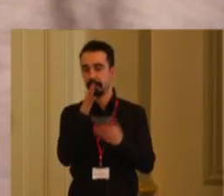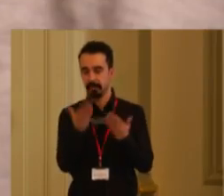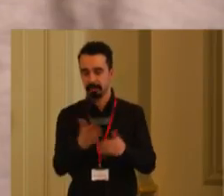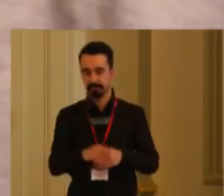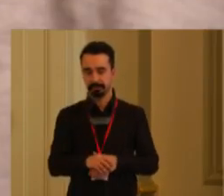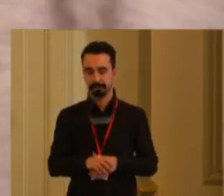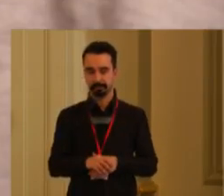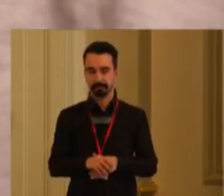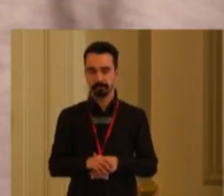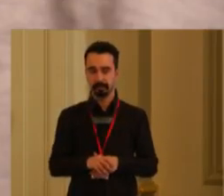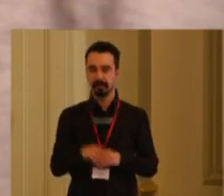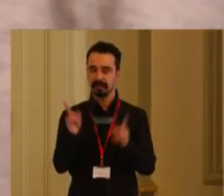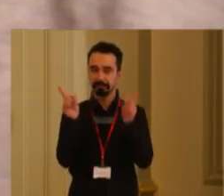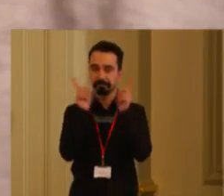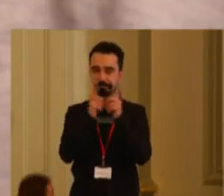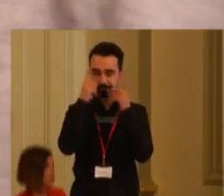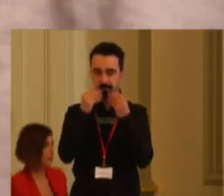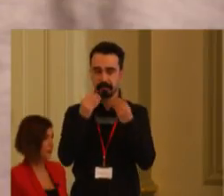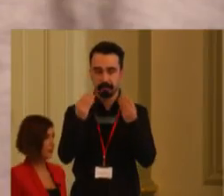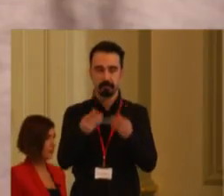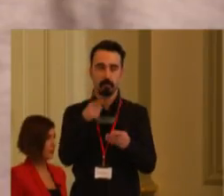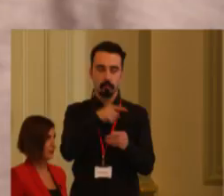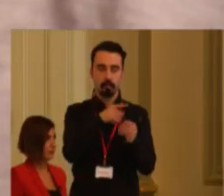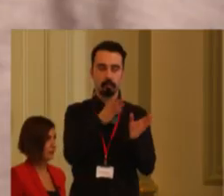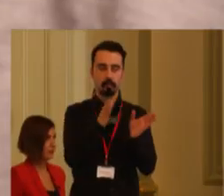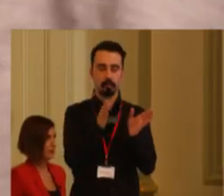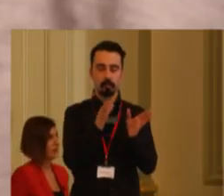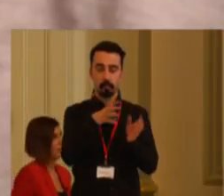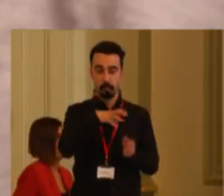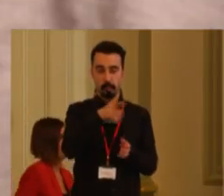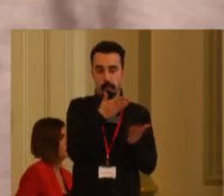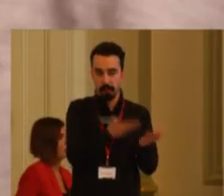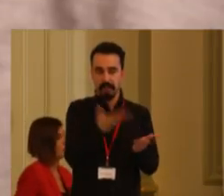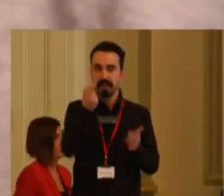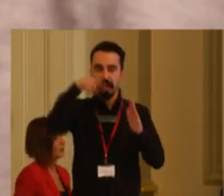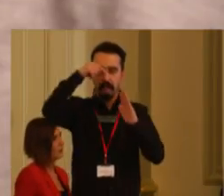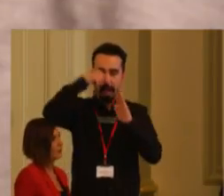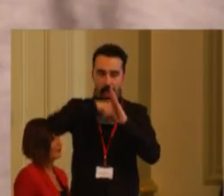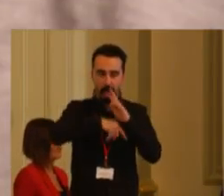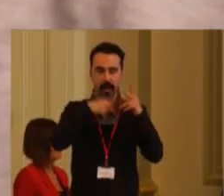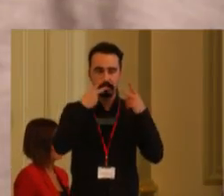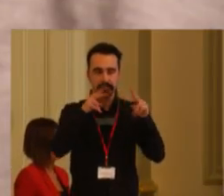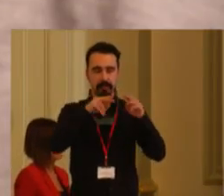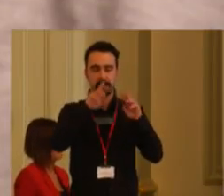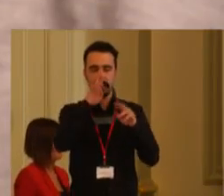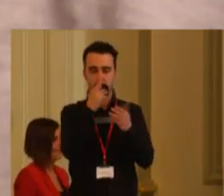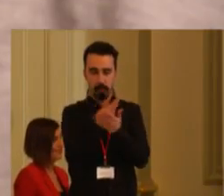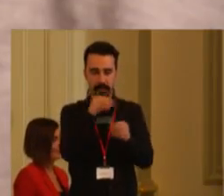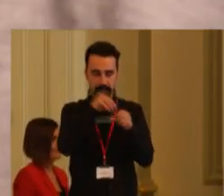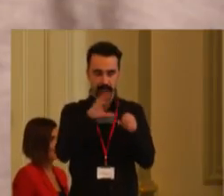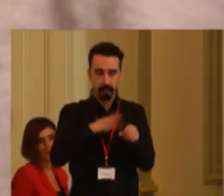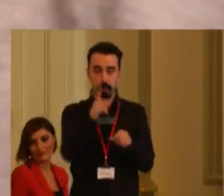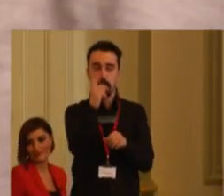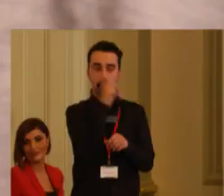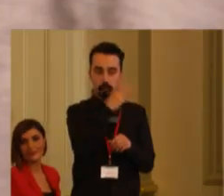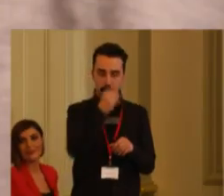towards Turkey were affected from that. So in a nutshell, these are our findings. Of course, further